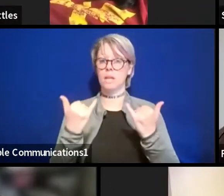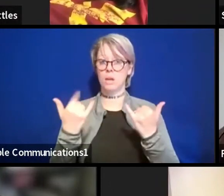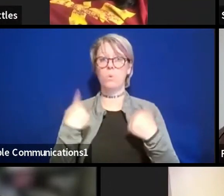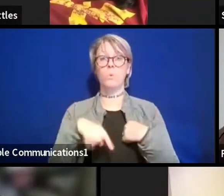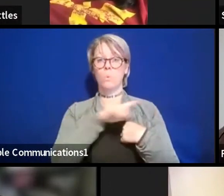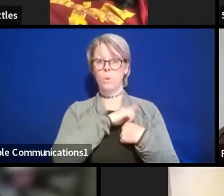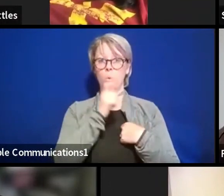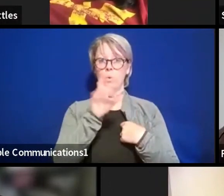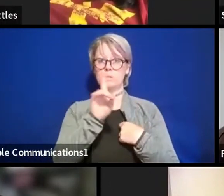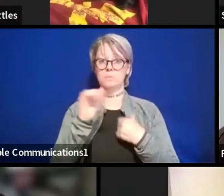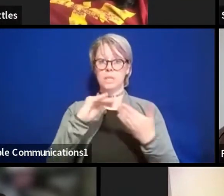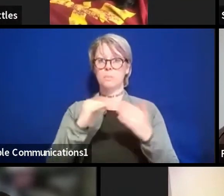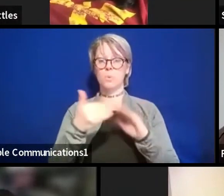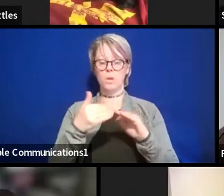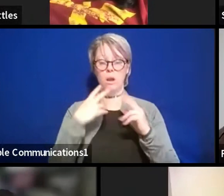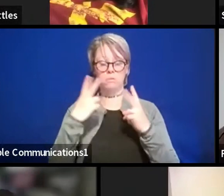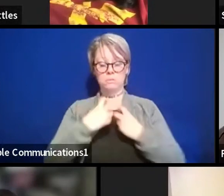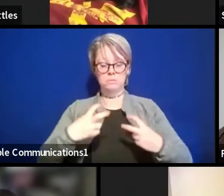with for a long time even.